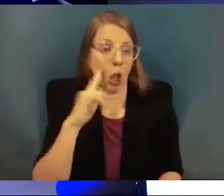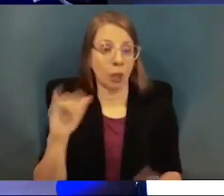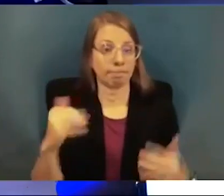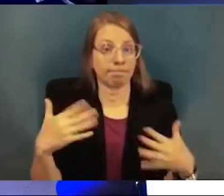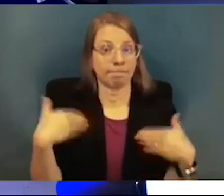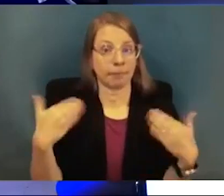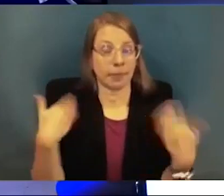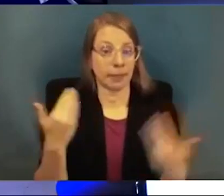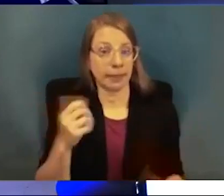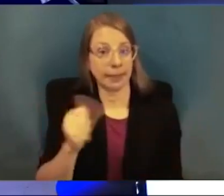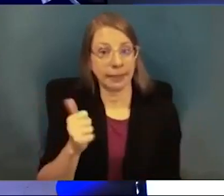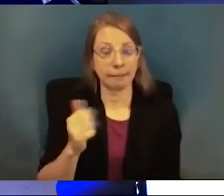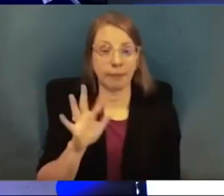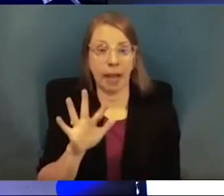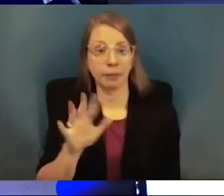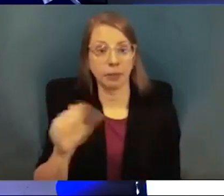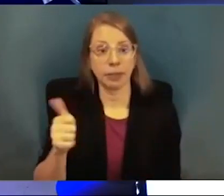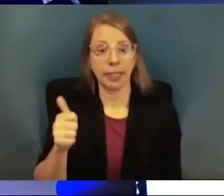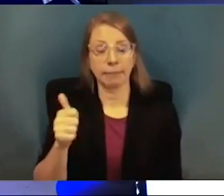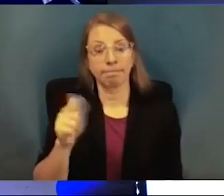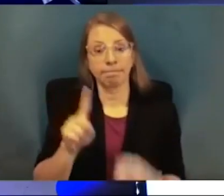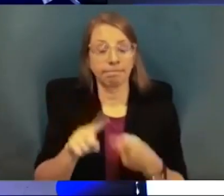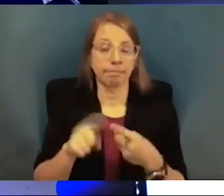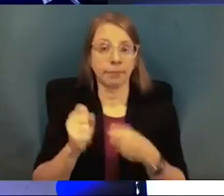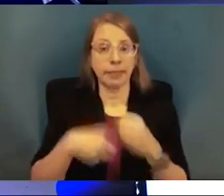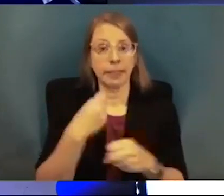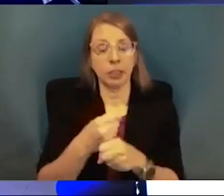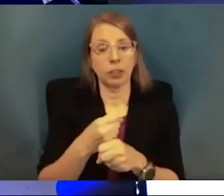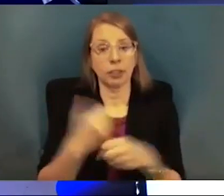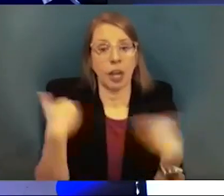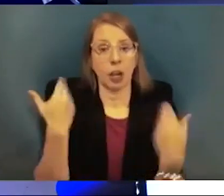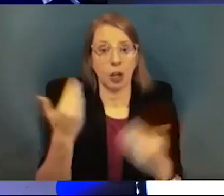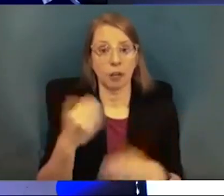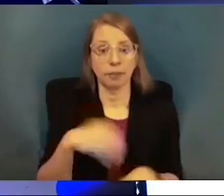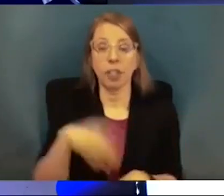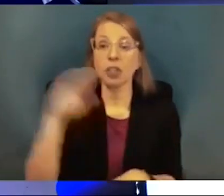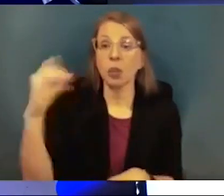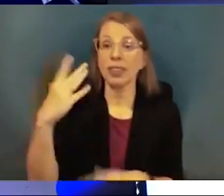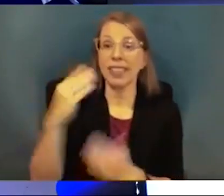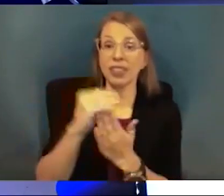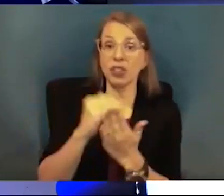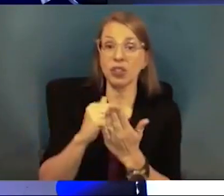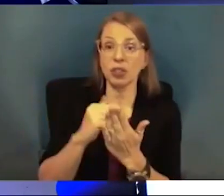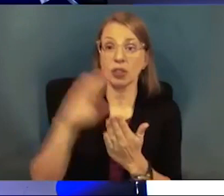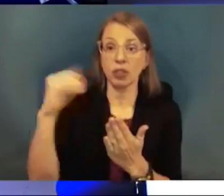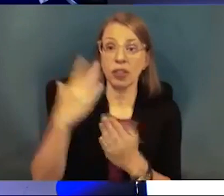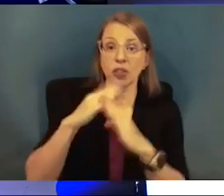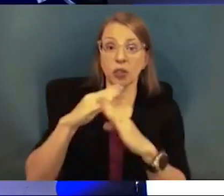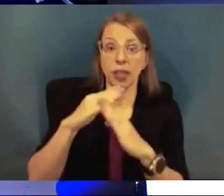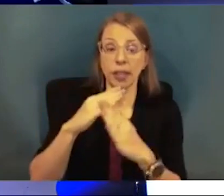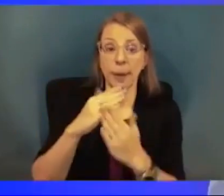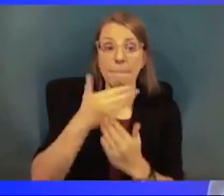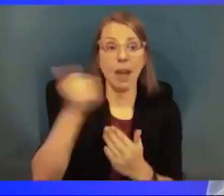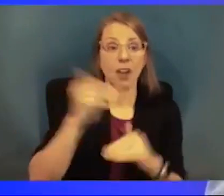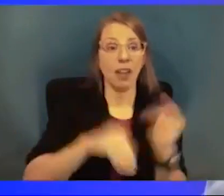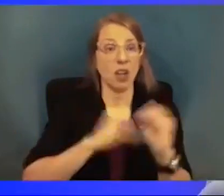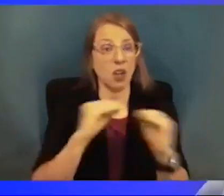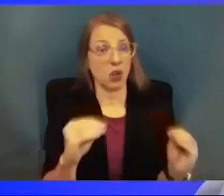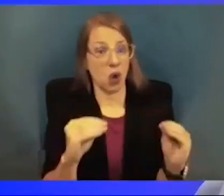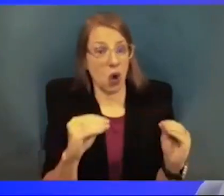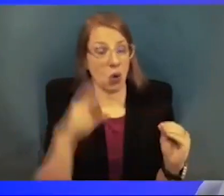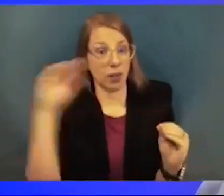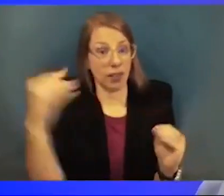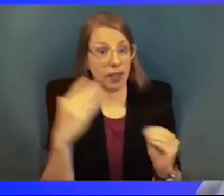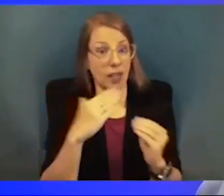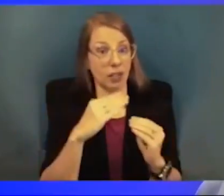of sunscreen, even on that list, is it better than no sunscreen at all? Yes, so